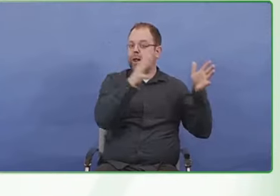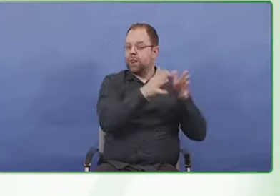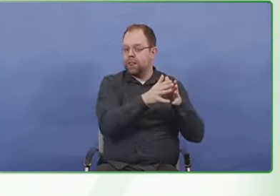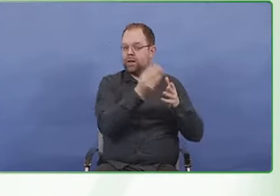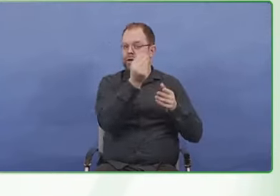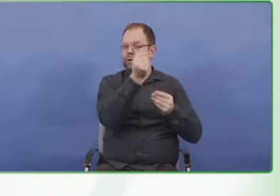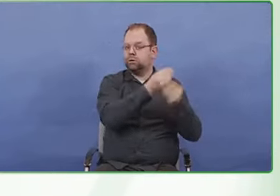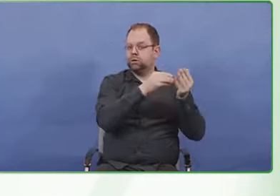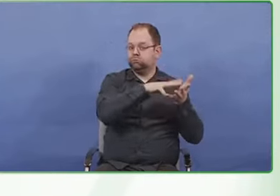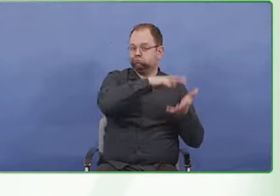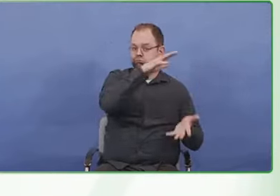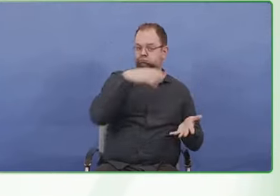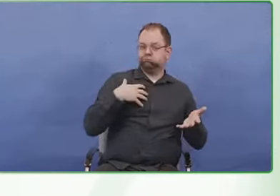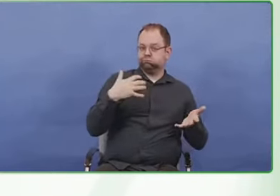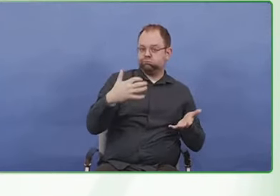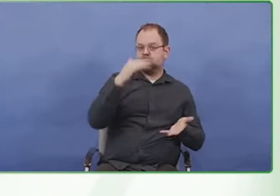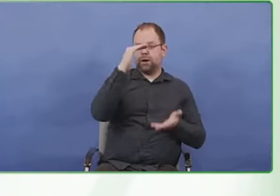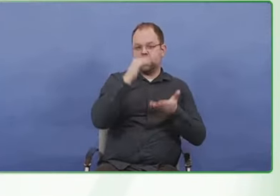harsh and not